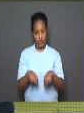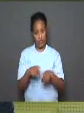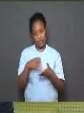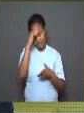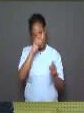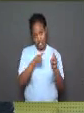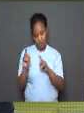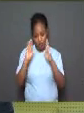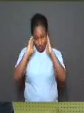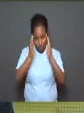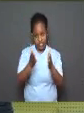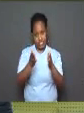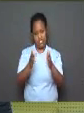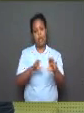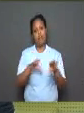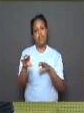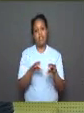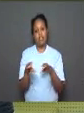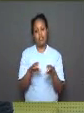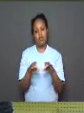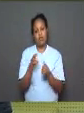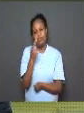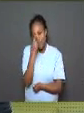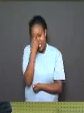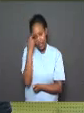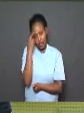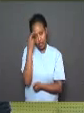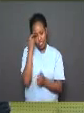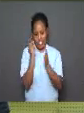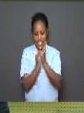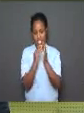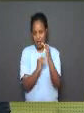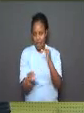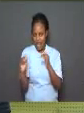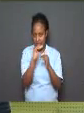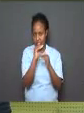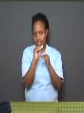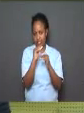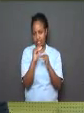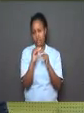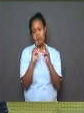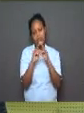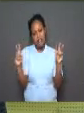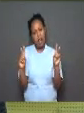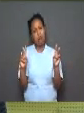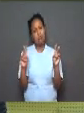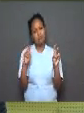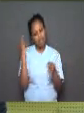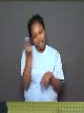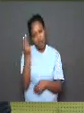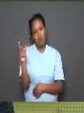this lesson, we will focus on the reasons that make rule of law